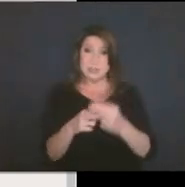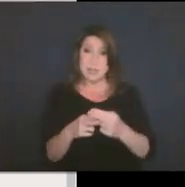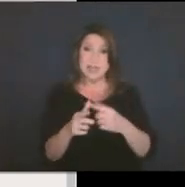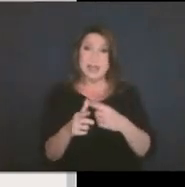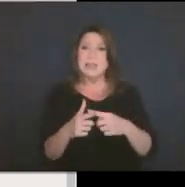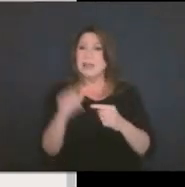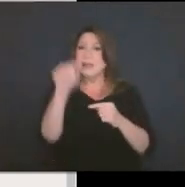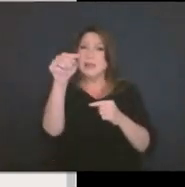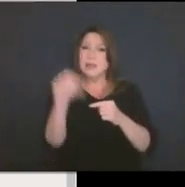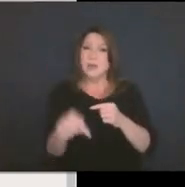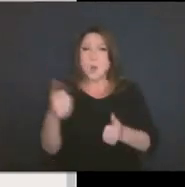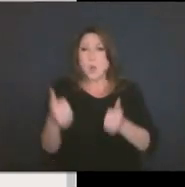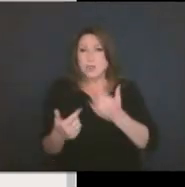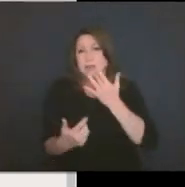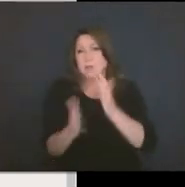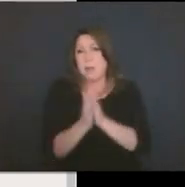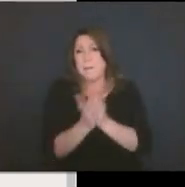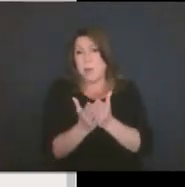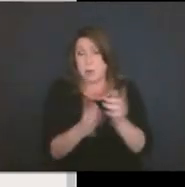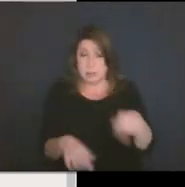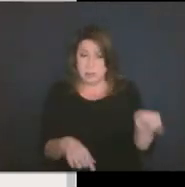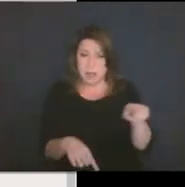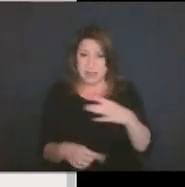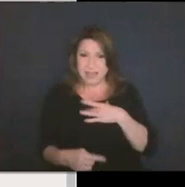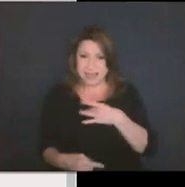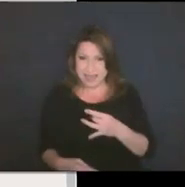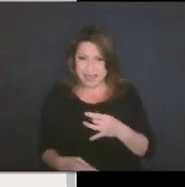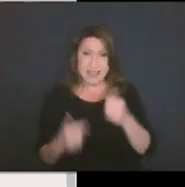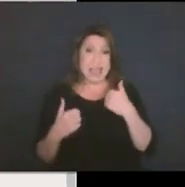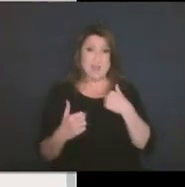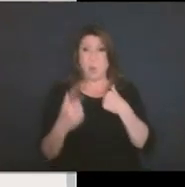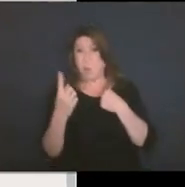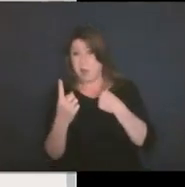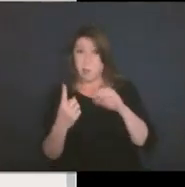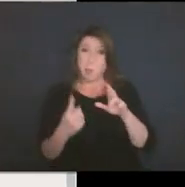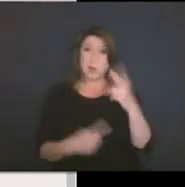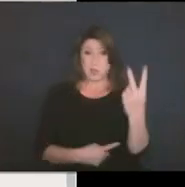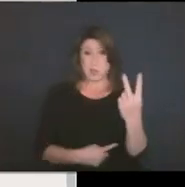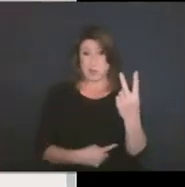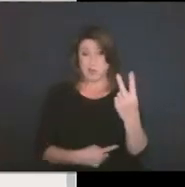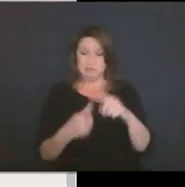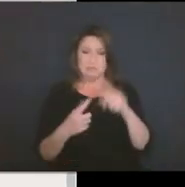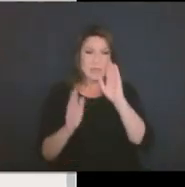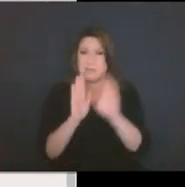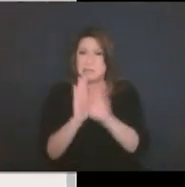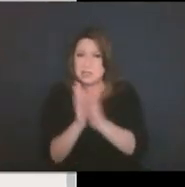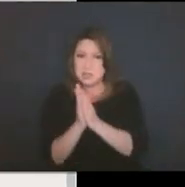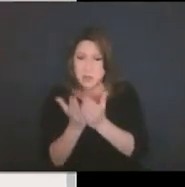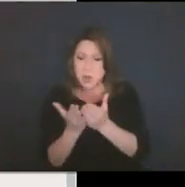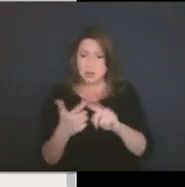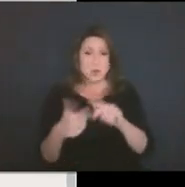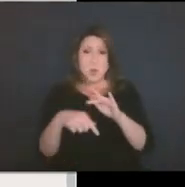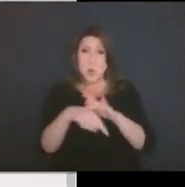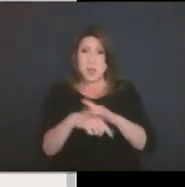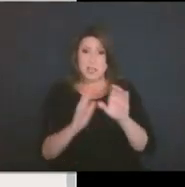request what kind of book types they would like. So they can have one or two. So picture books, early chapter books,